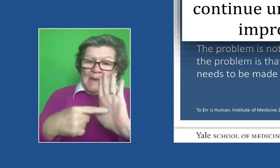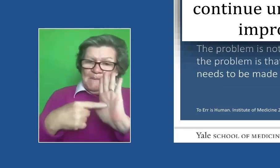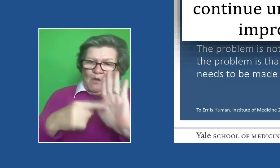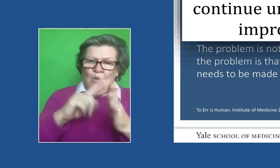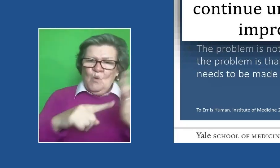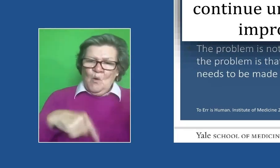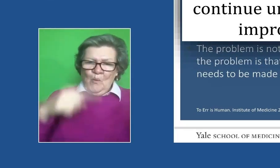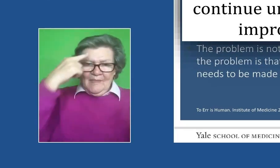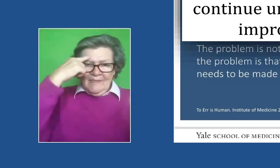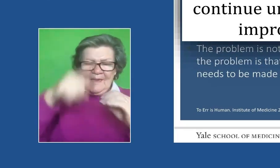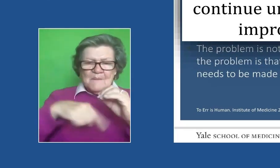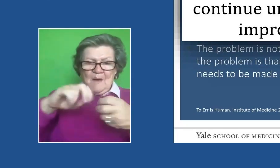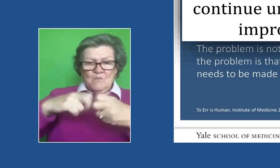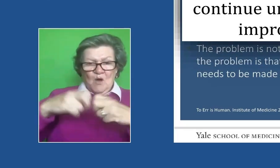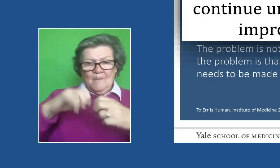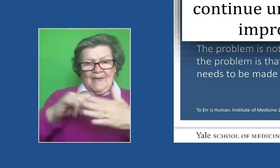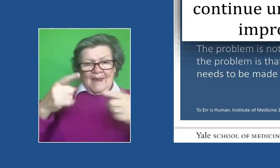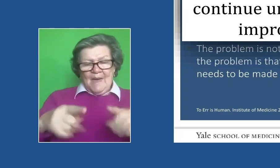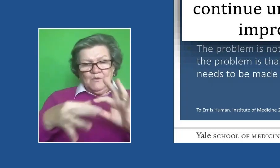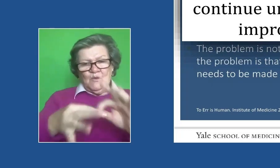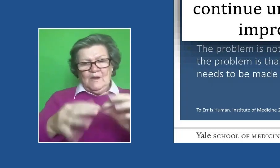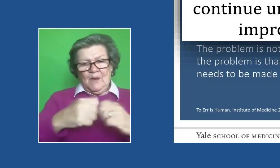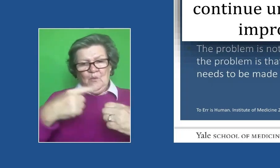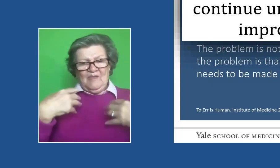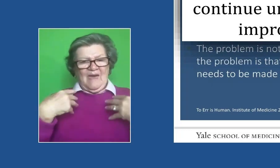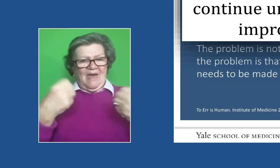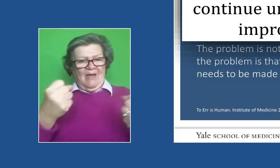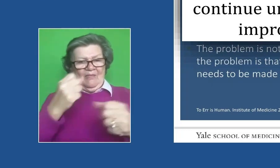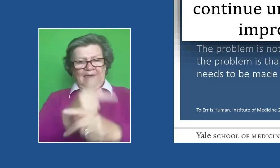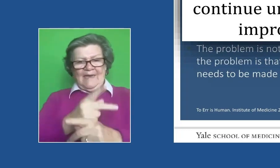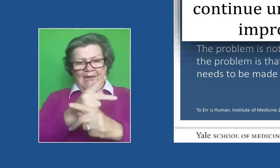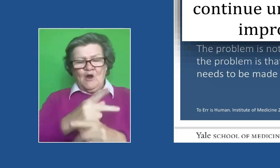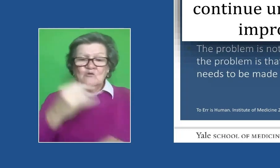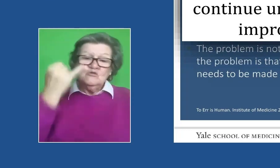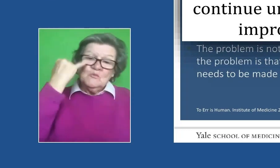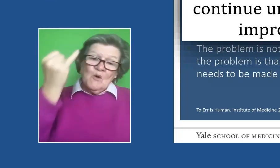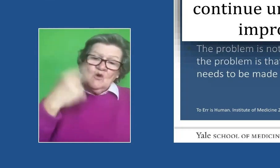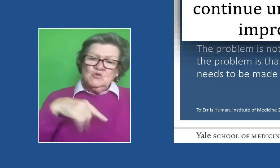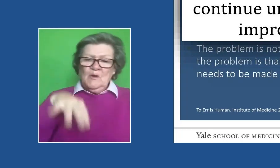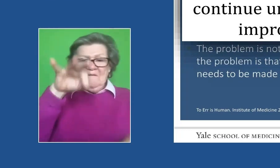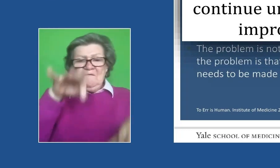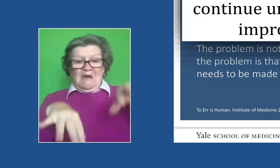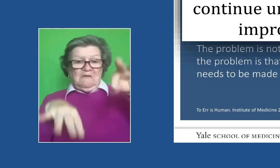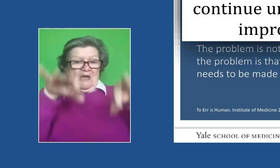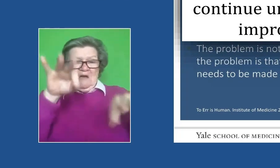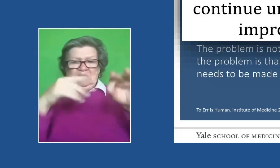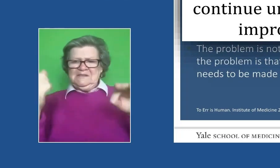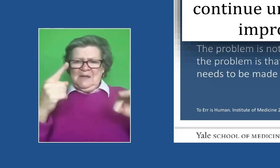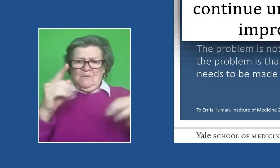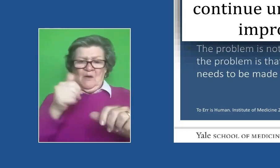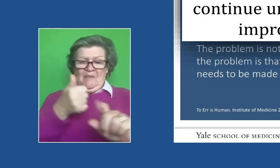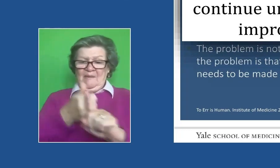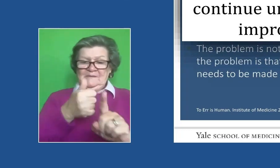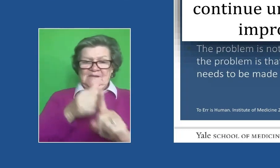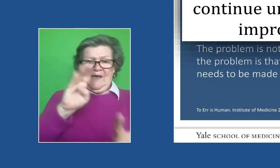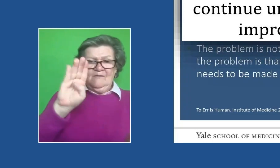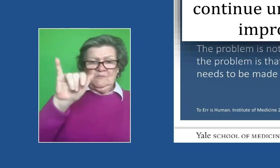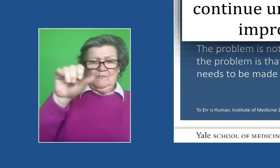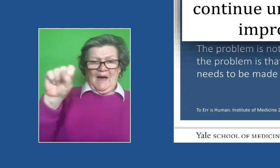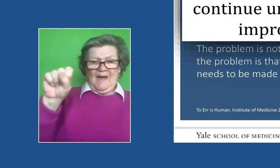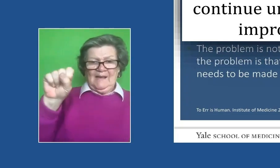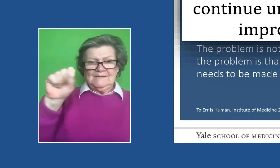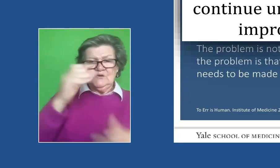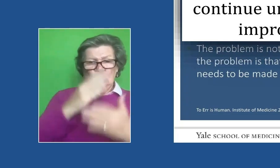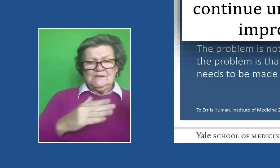about problems that happen in healthcare. So let's say we found out that someone was biased, or that there was some bias